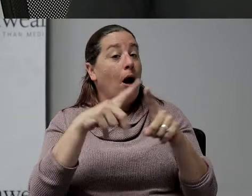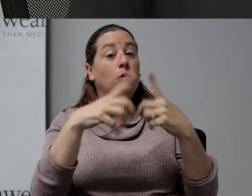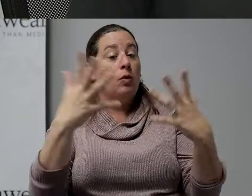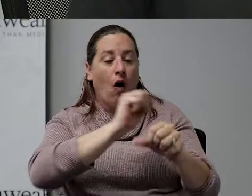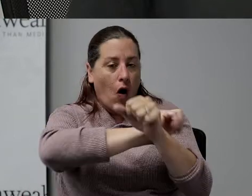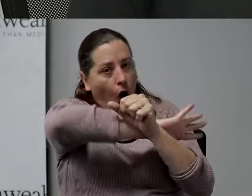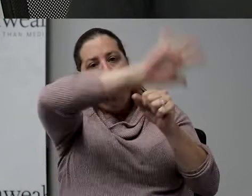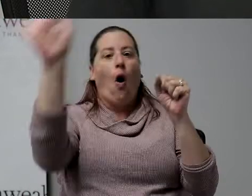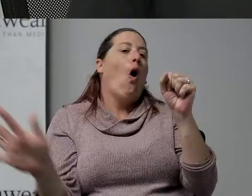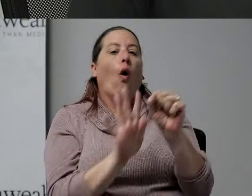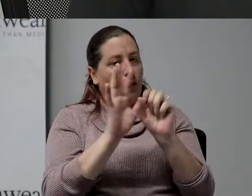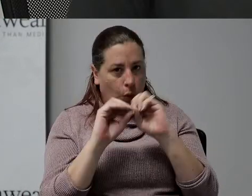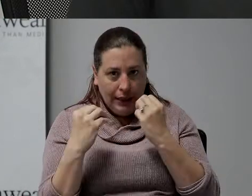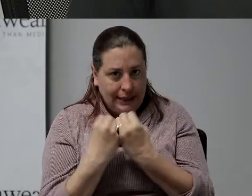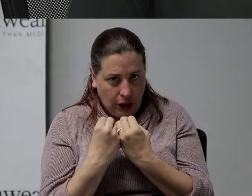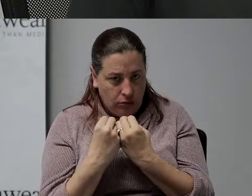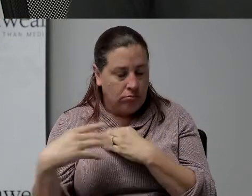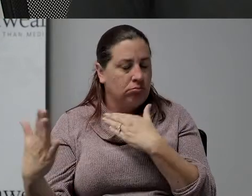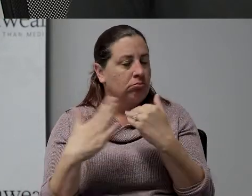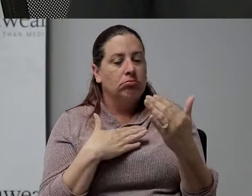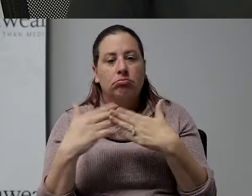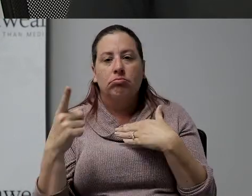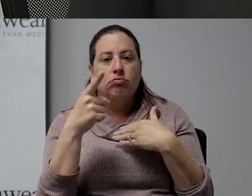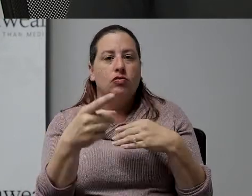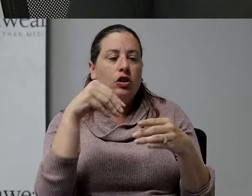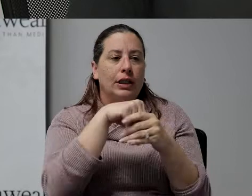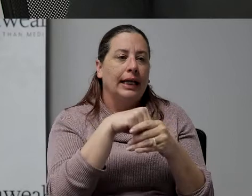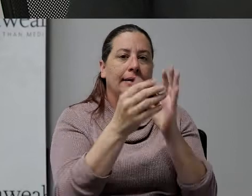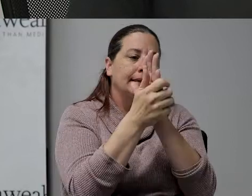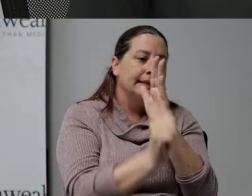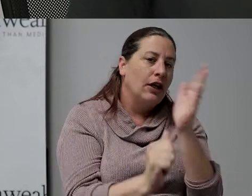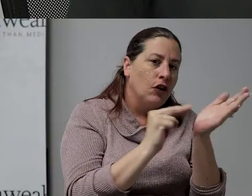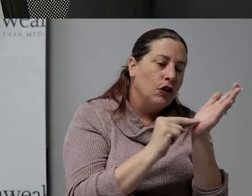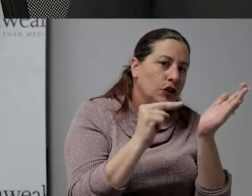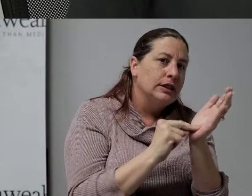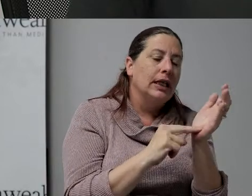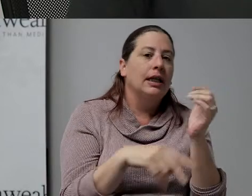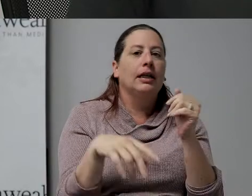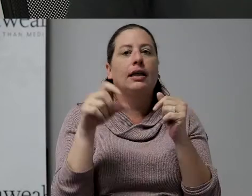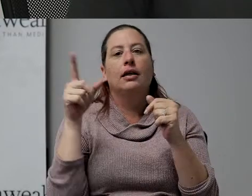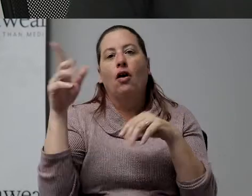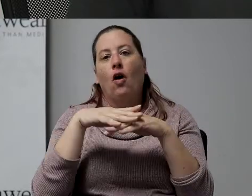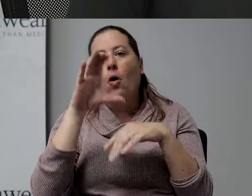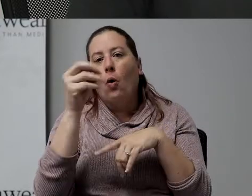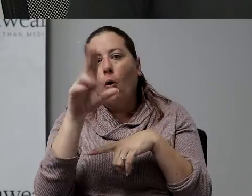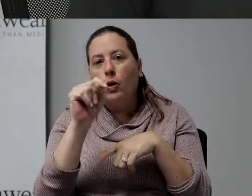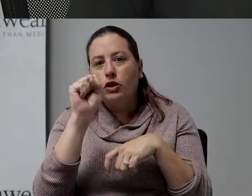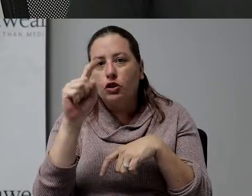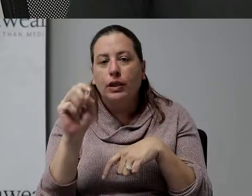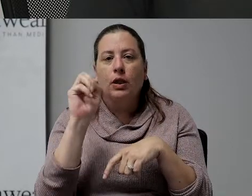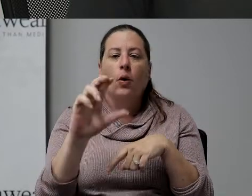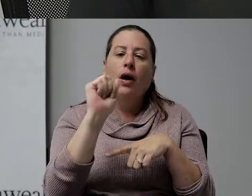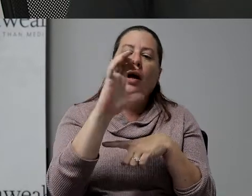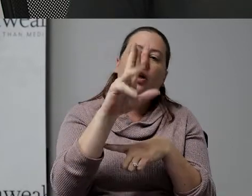organization. So whether you're in the skilled nursing or subacute unit on Court Street, or you're in the acute